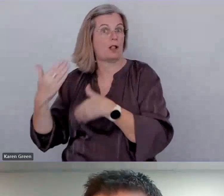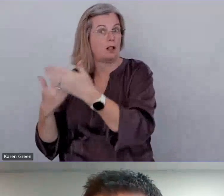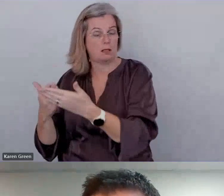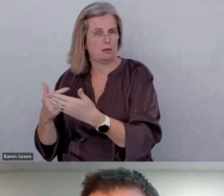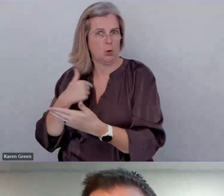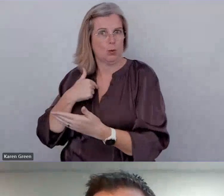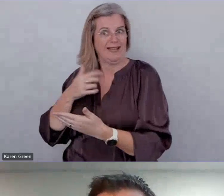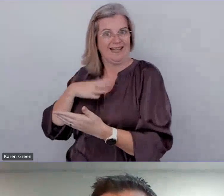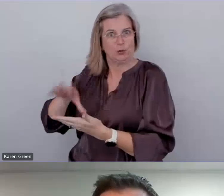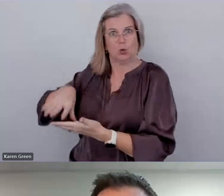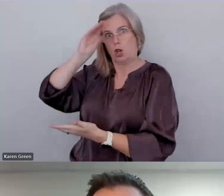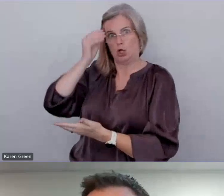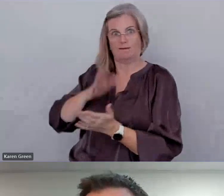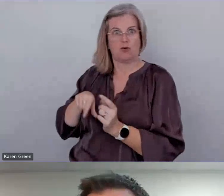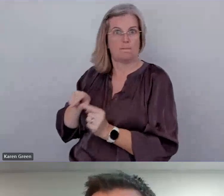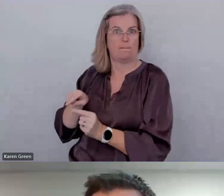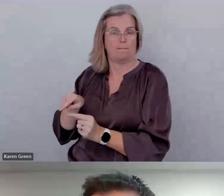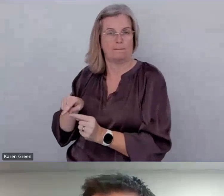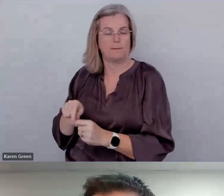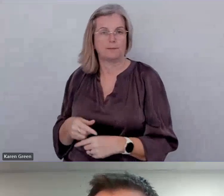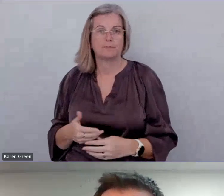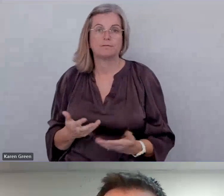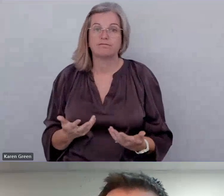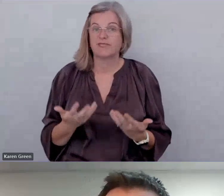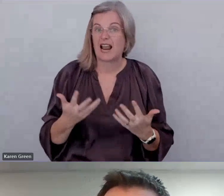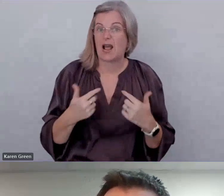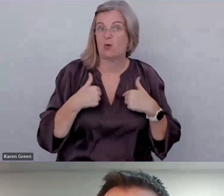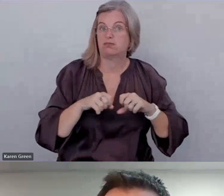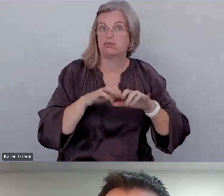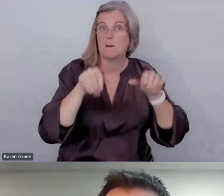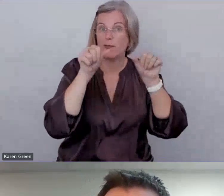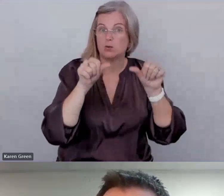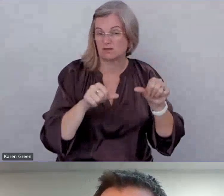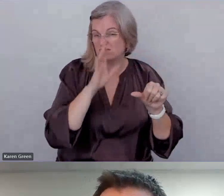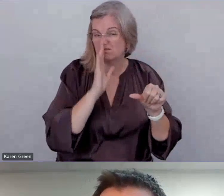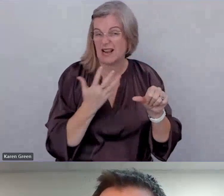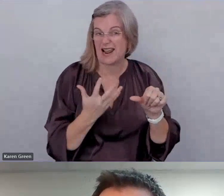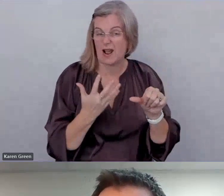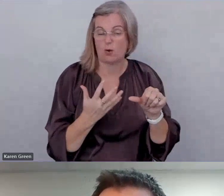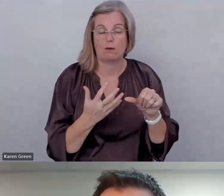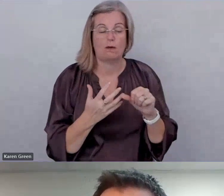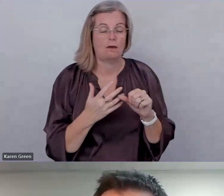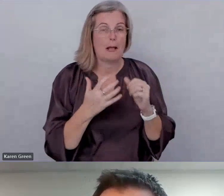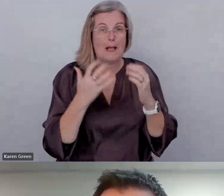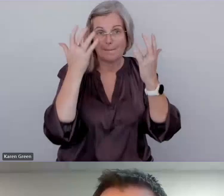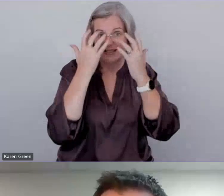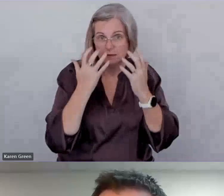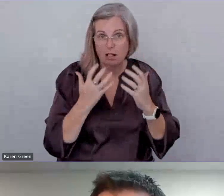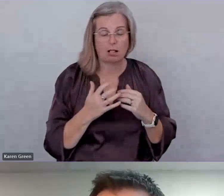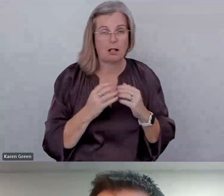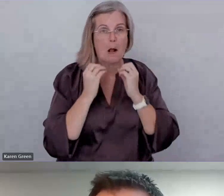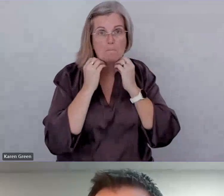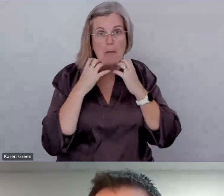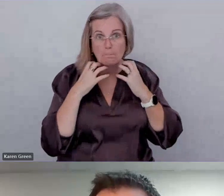UKHSA poster, which sadly now includes measles and mumps? You know, these are airborne infections. Masks work against all sorts of things,